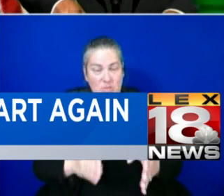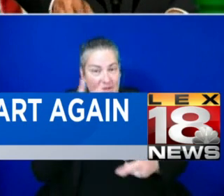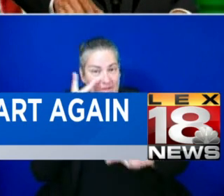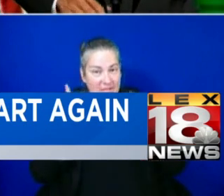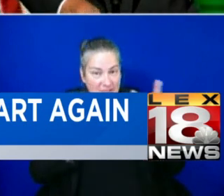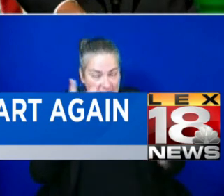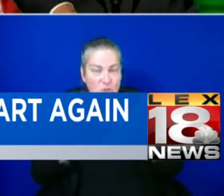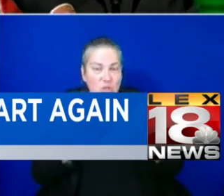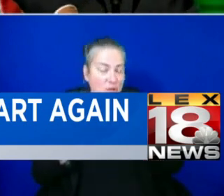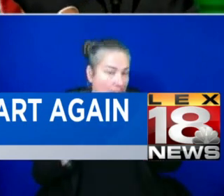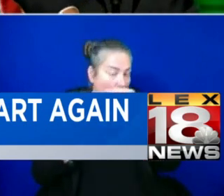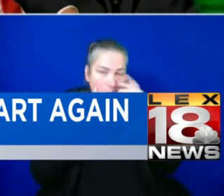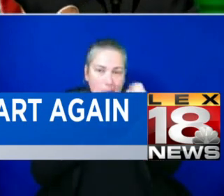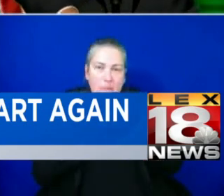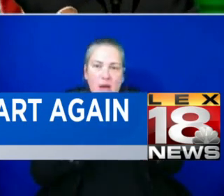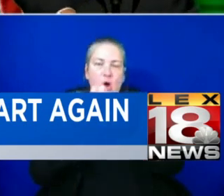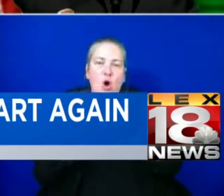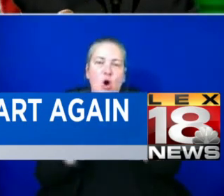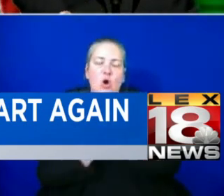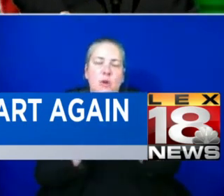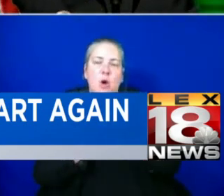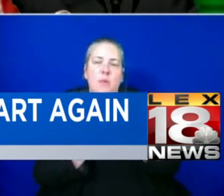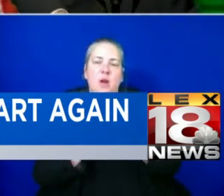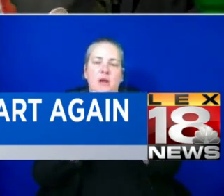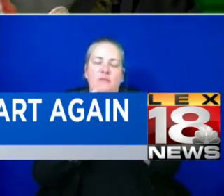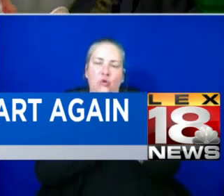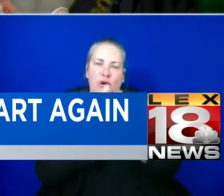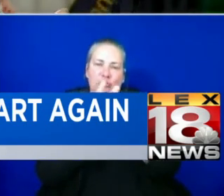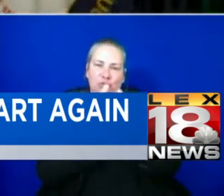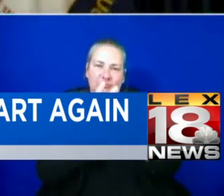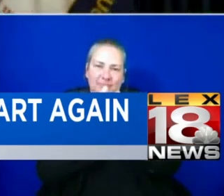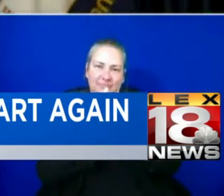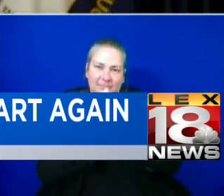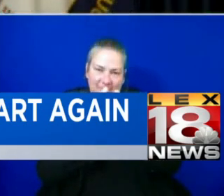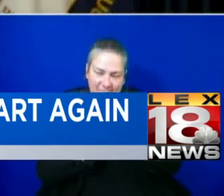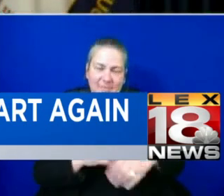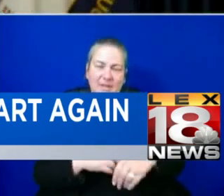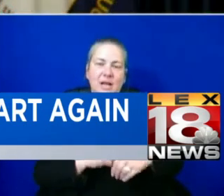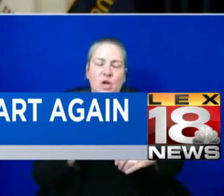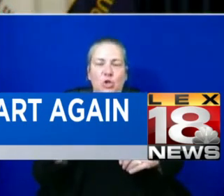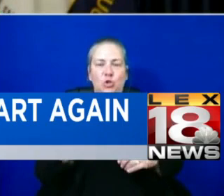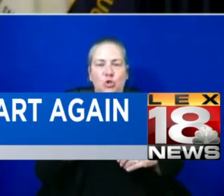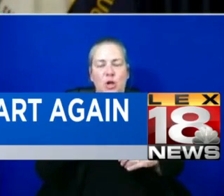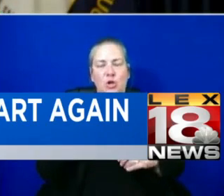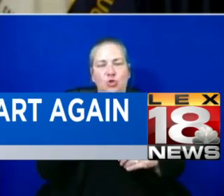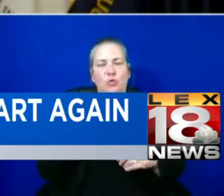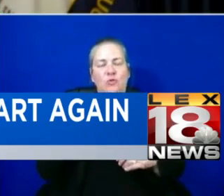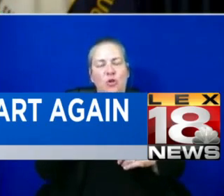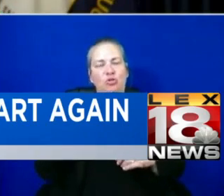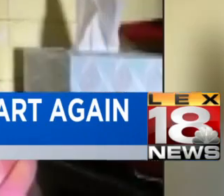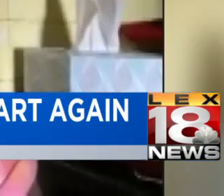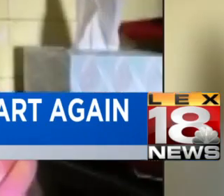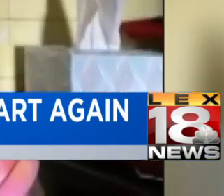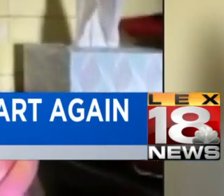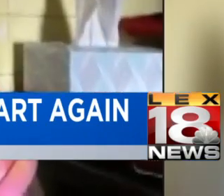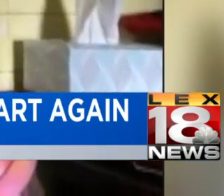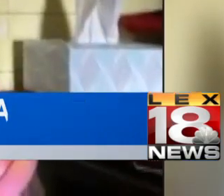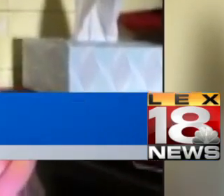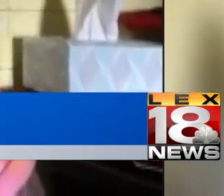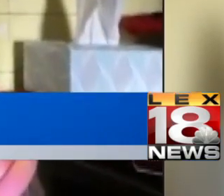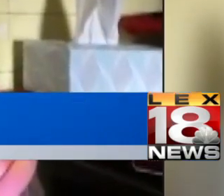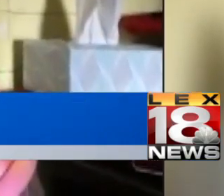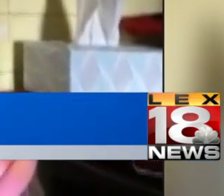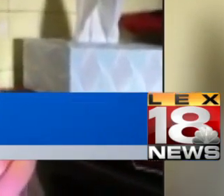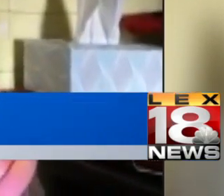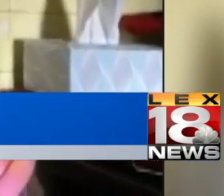at all Department of Corrections state prisons and Department of Juvenile Justice facilities the week of June the 20th. When he got